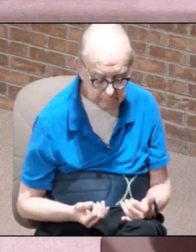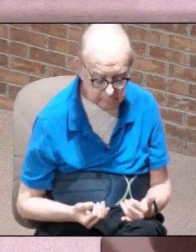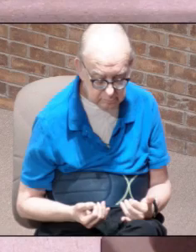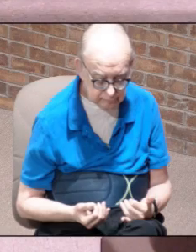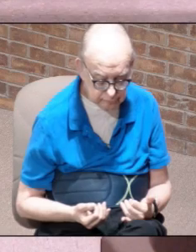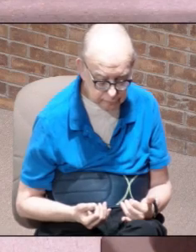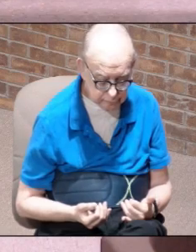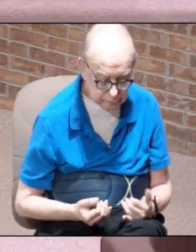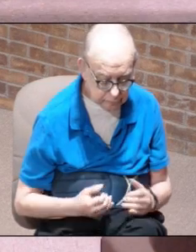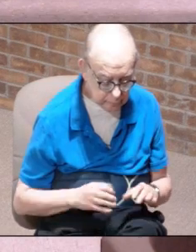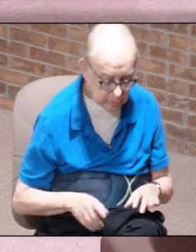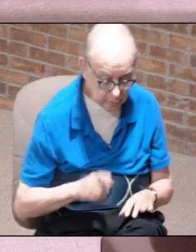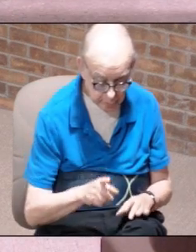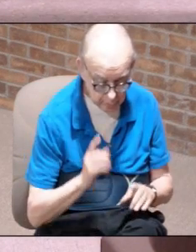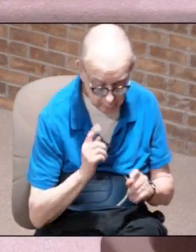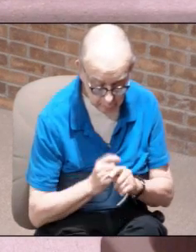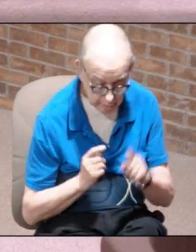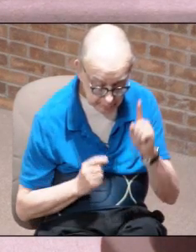Do you trust me?